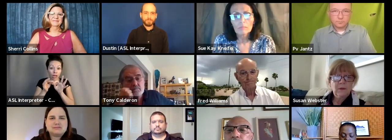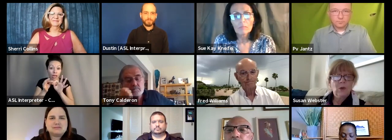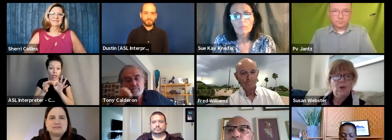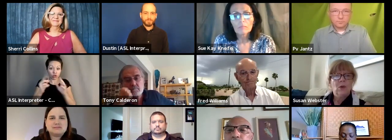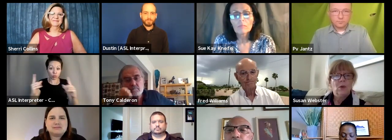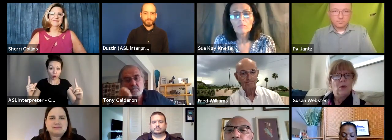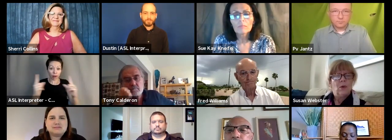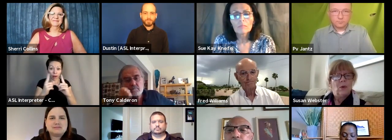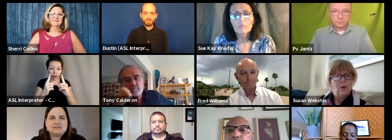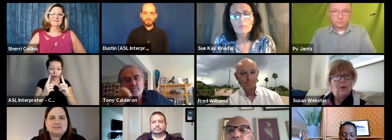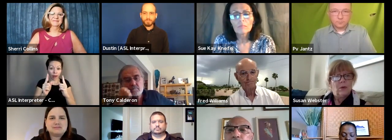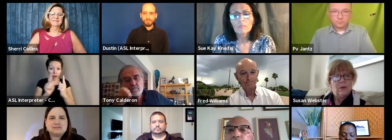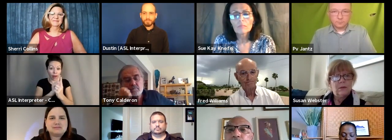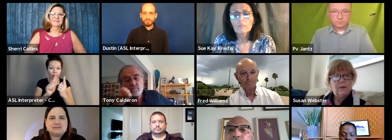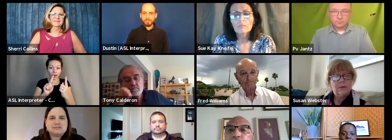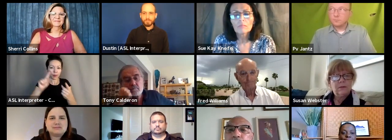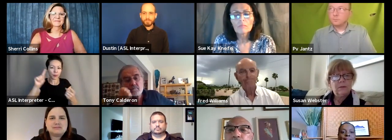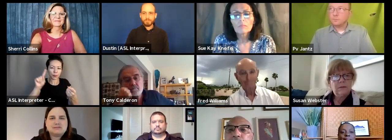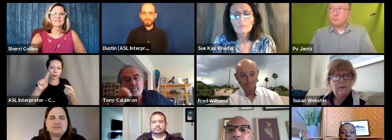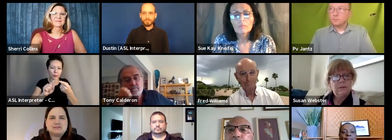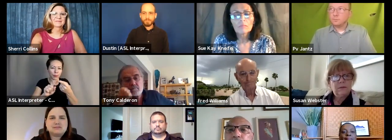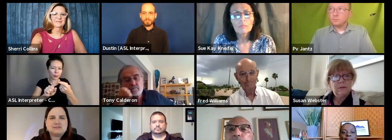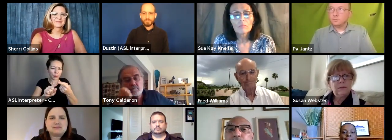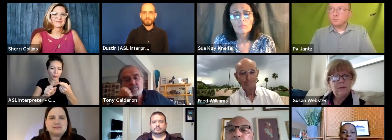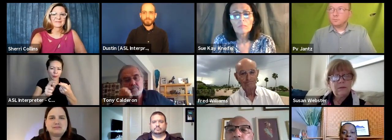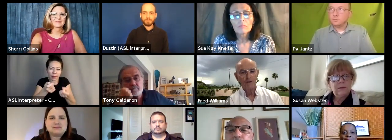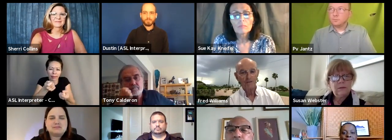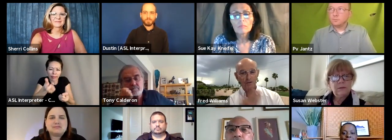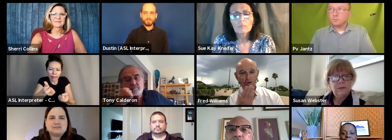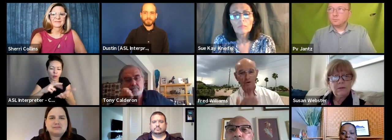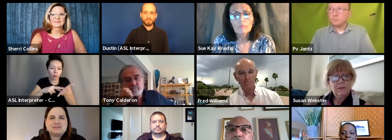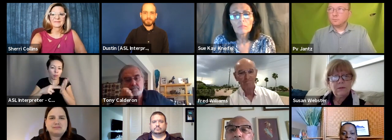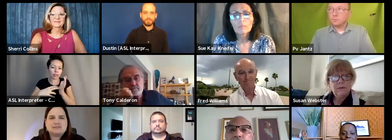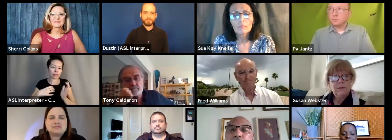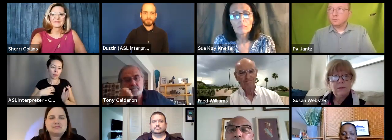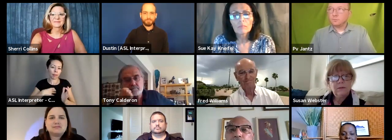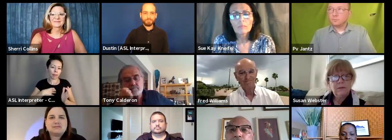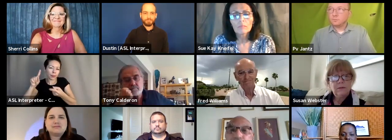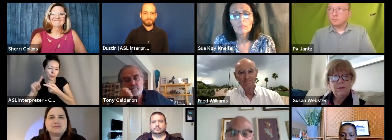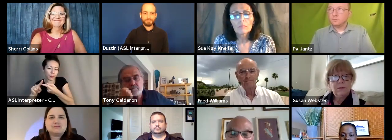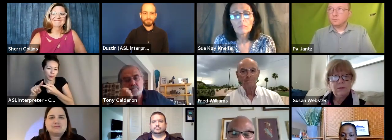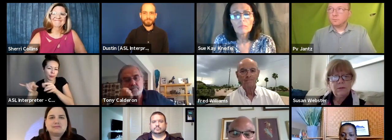we get a little reprieve from the complaints. Thank you.